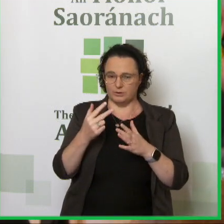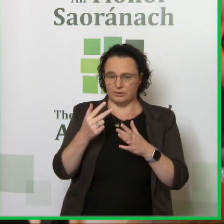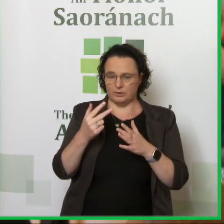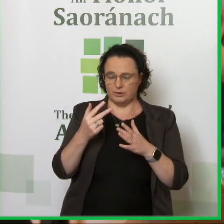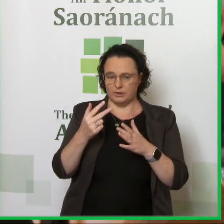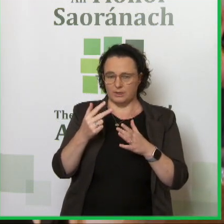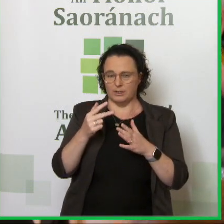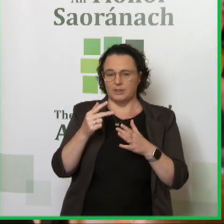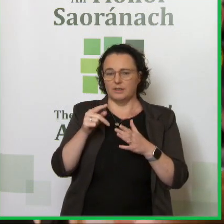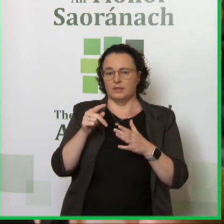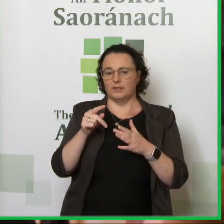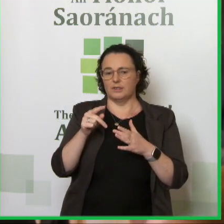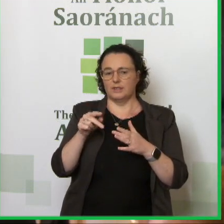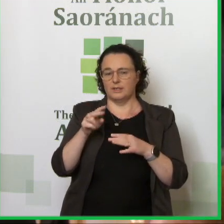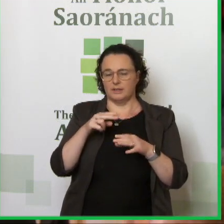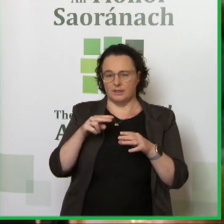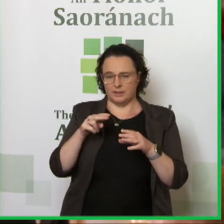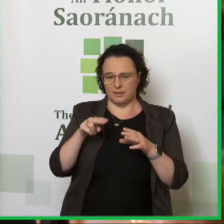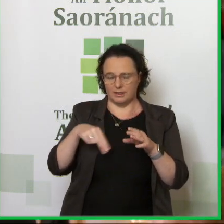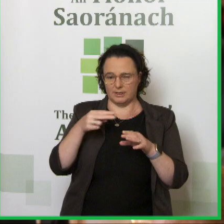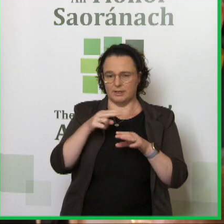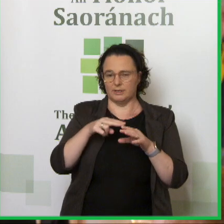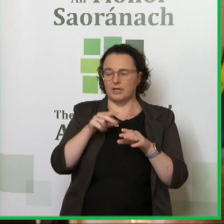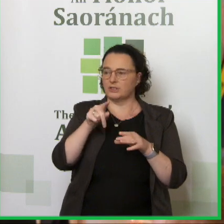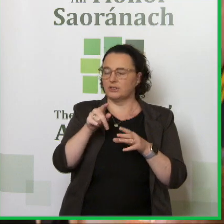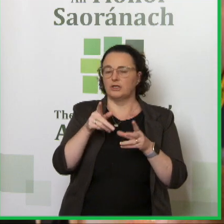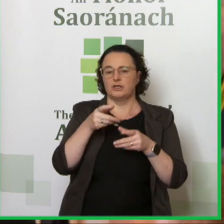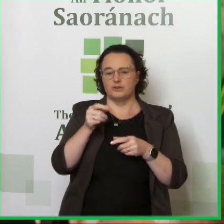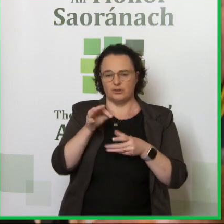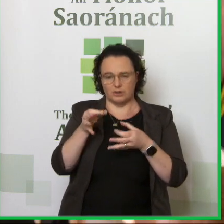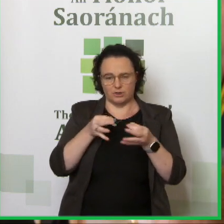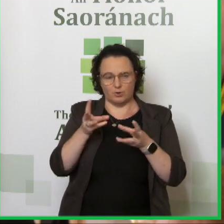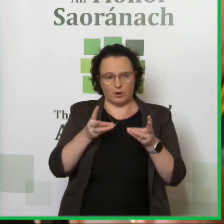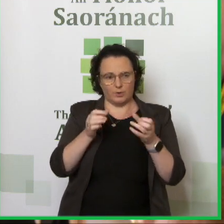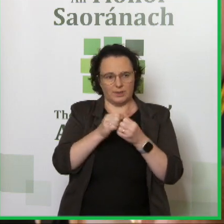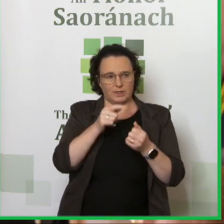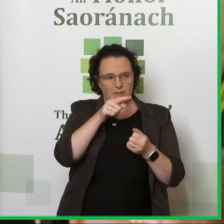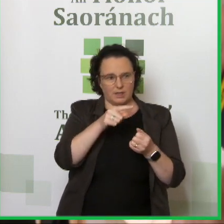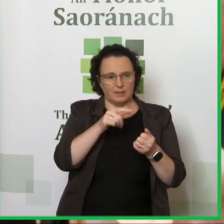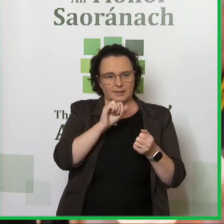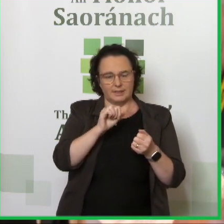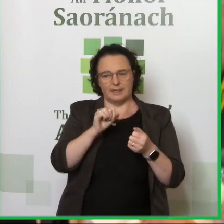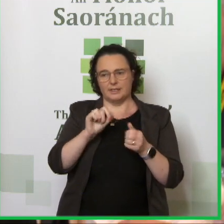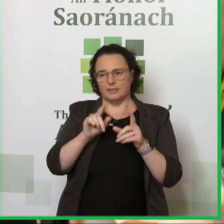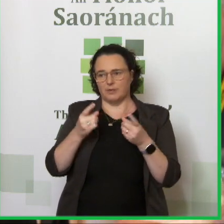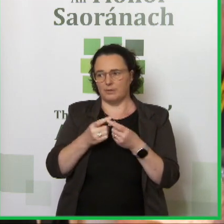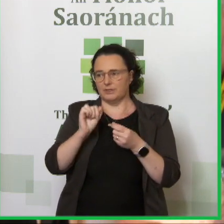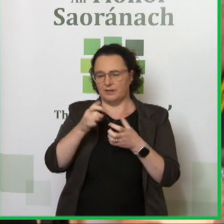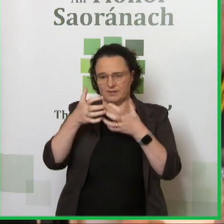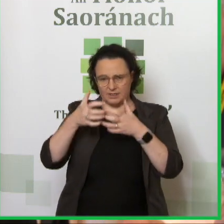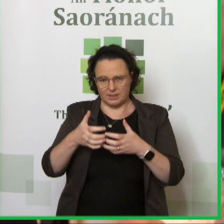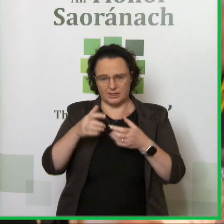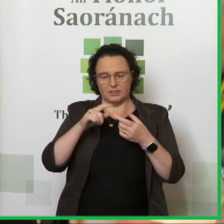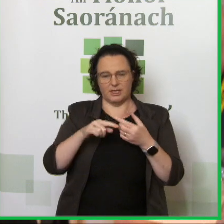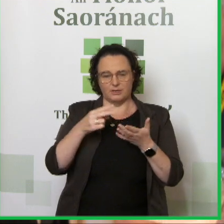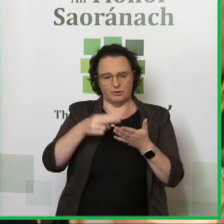drug strategy should work with the Department of Health and universities and the departments of technology and innovation to deliver